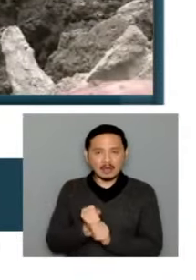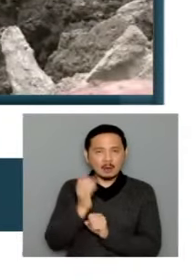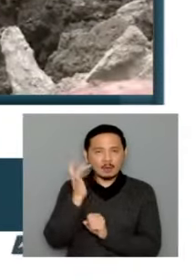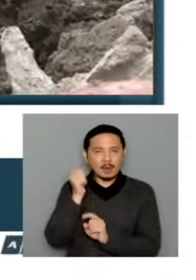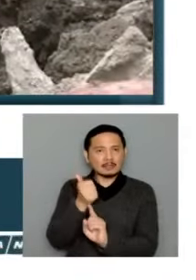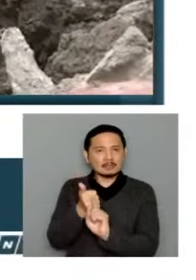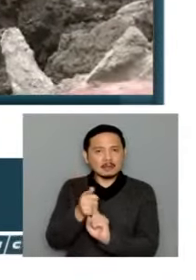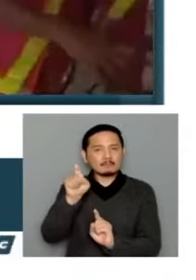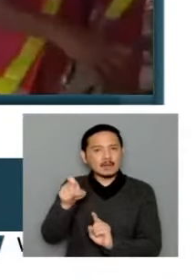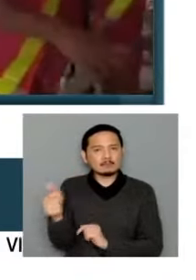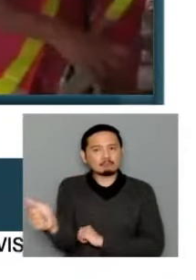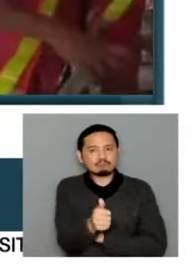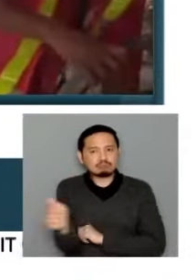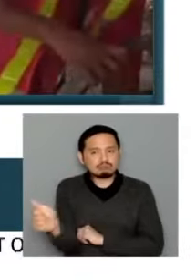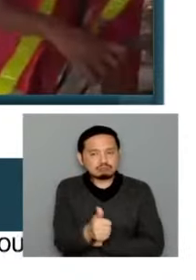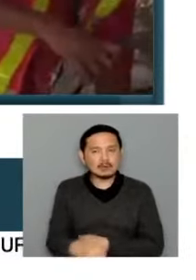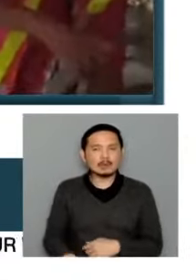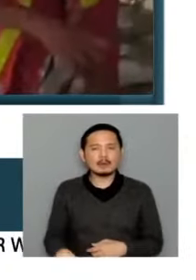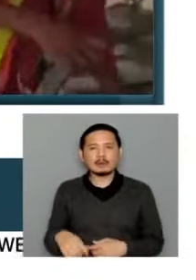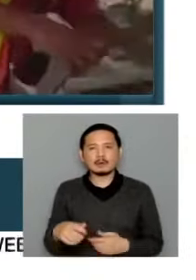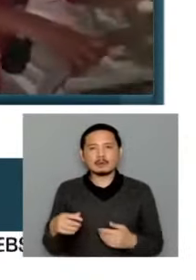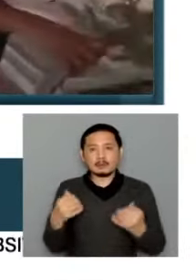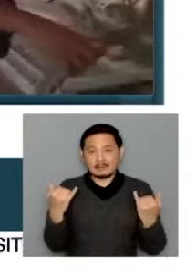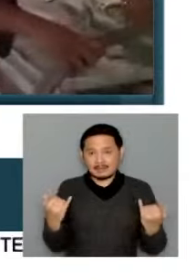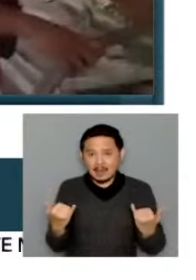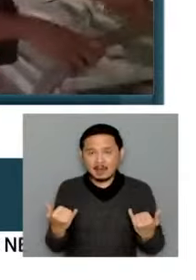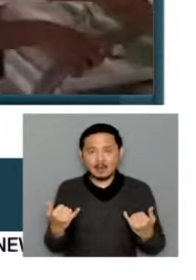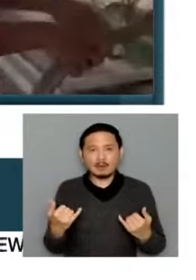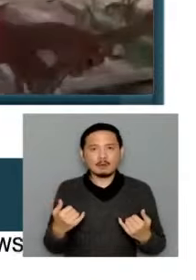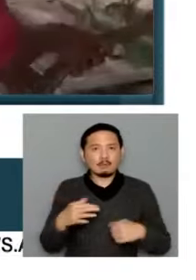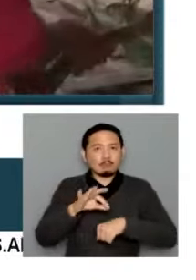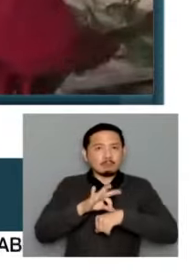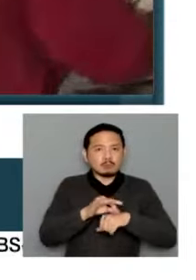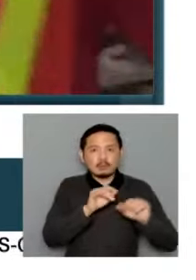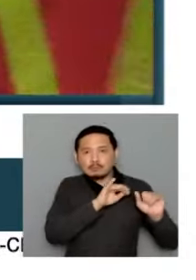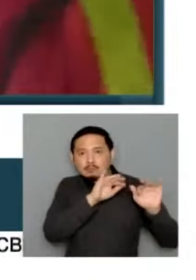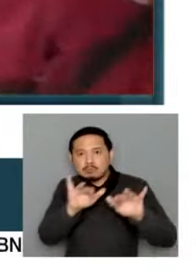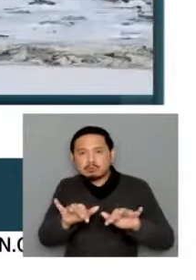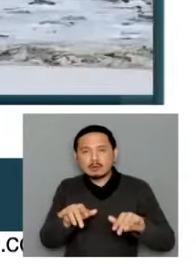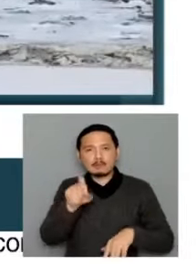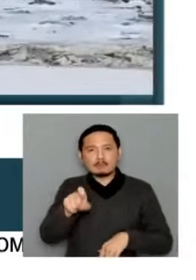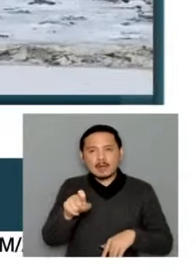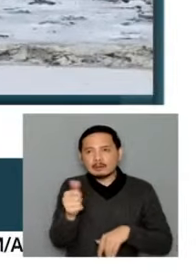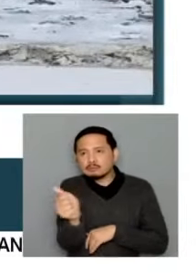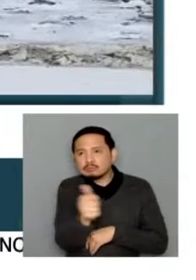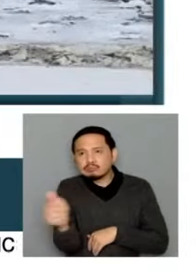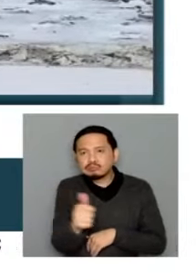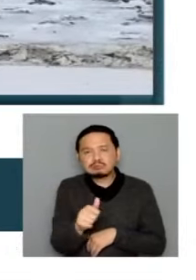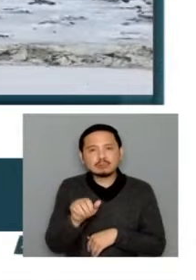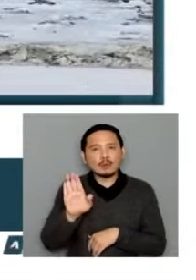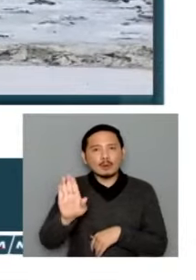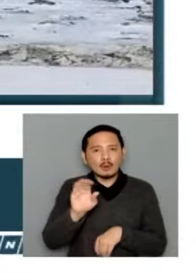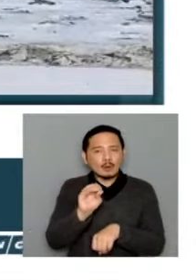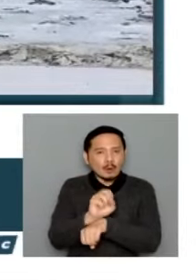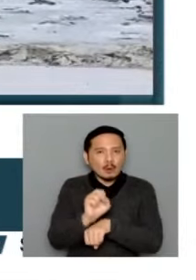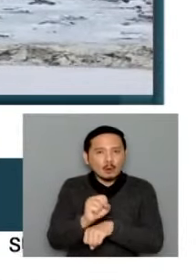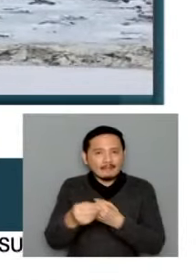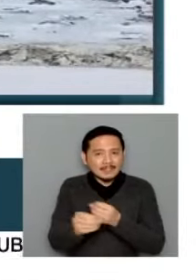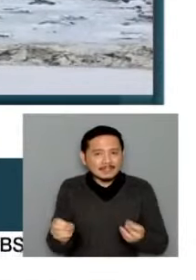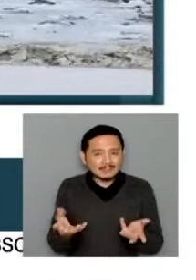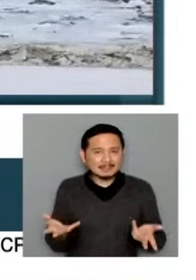take public transportation, because we're now work at site, at work to our offices. Mm. Now, there has to be some